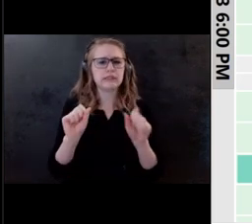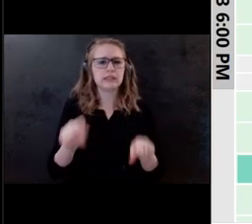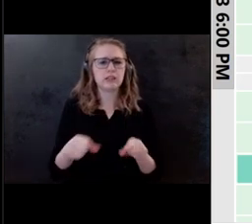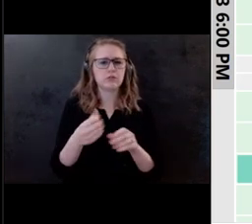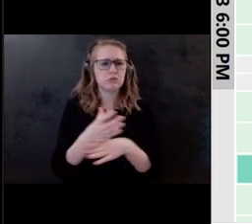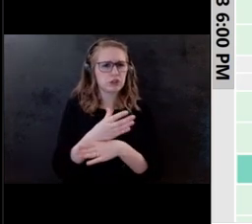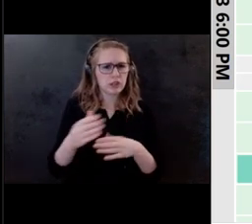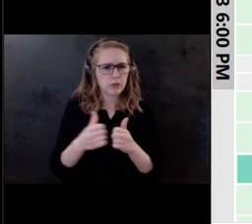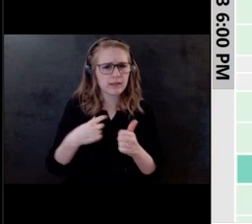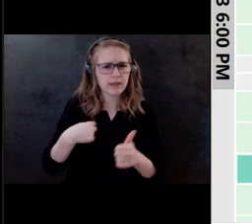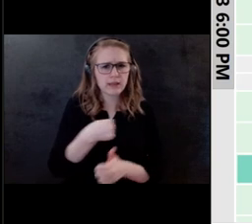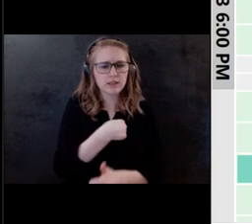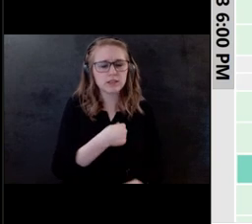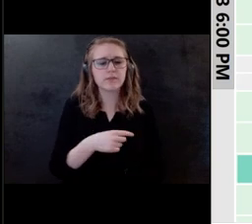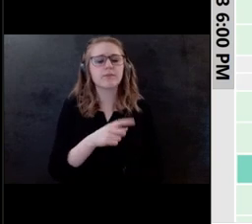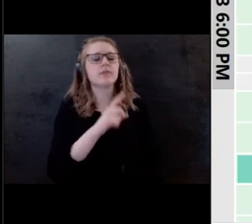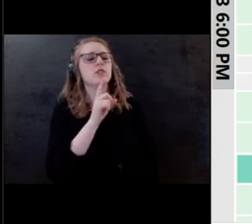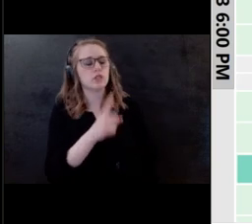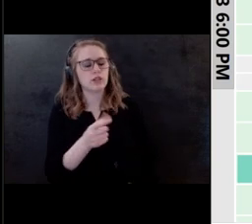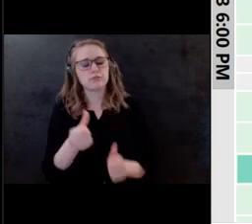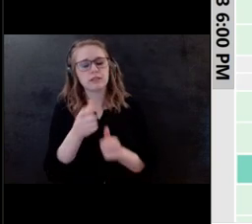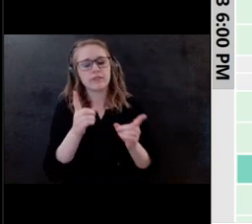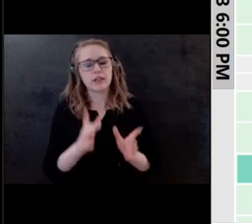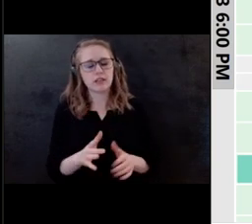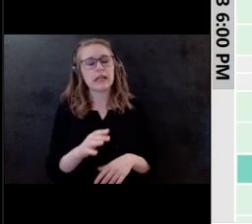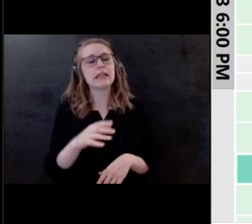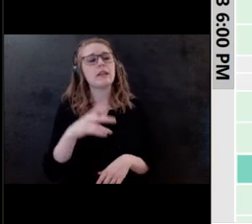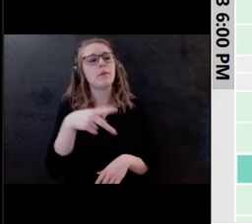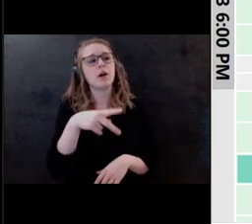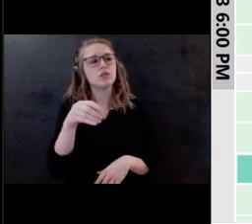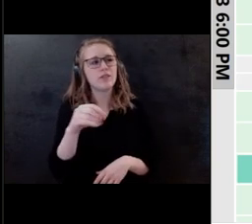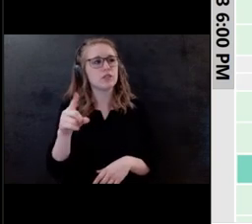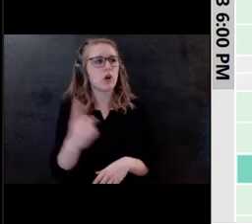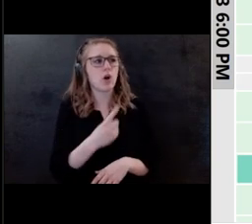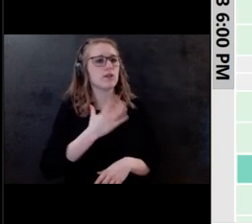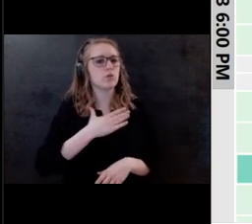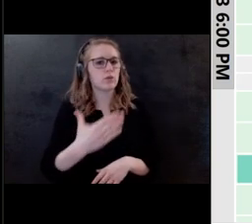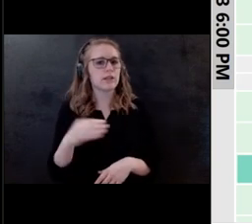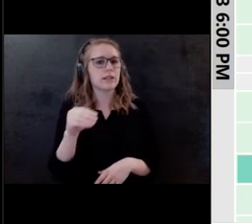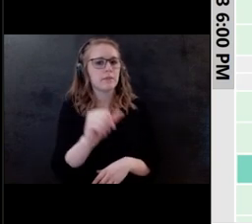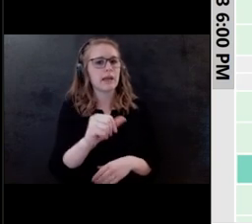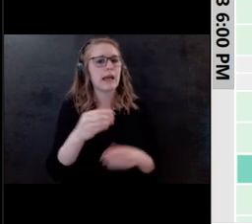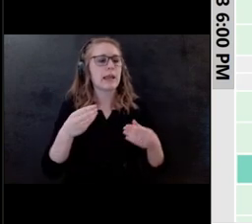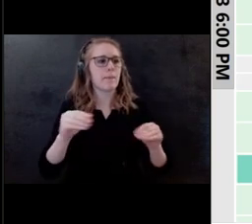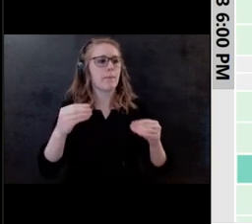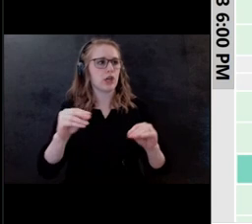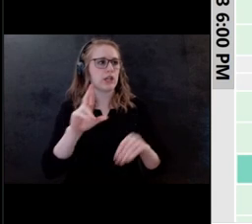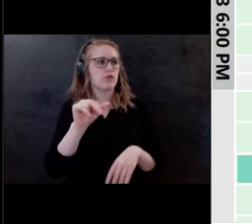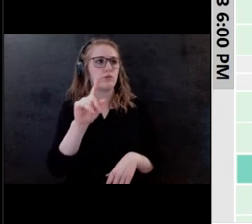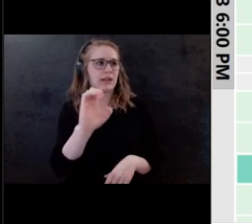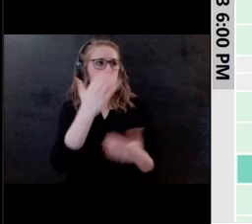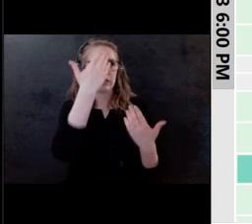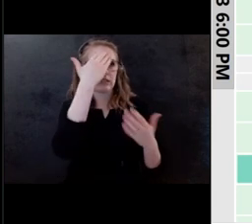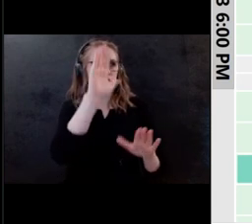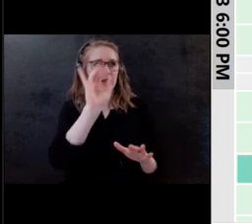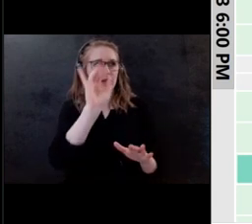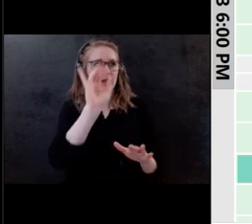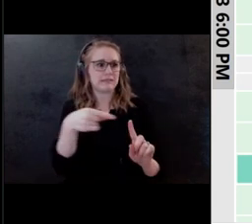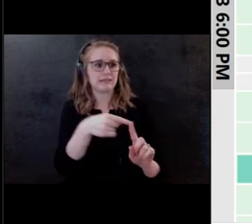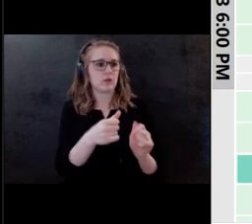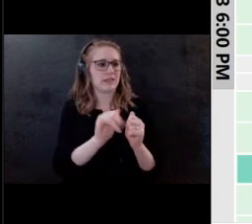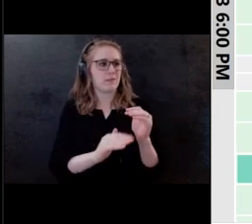us? Yeah, the post office has always was willing to pay market rate. We don't know what that is with the